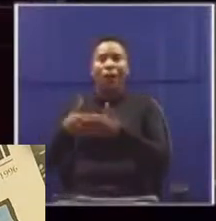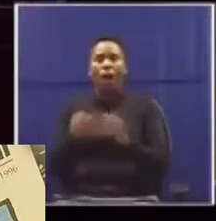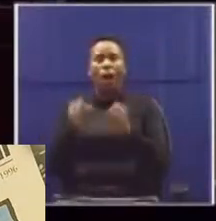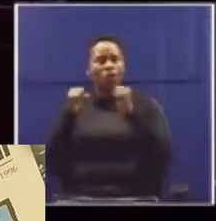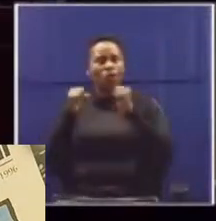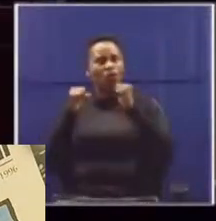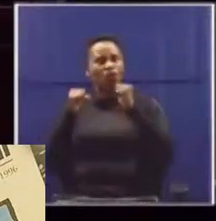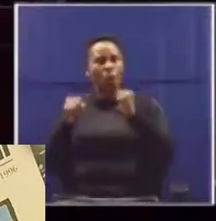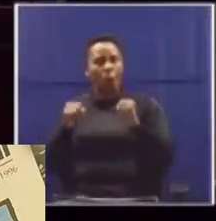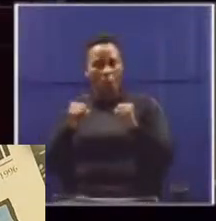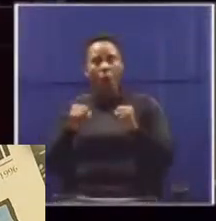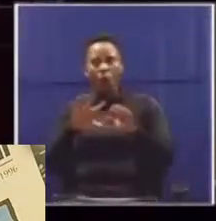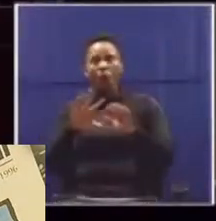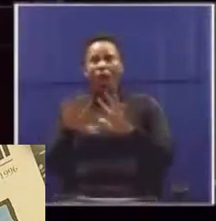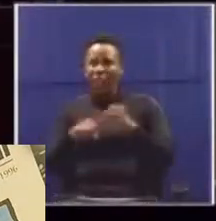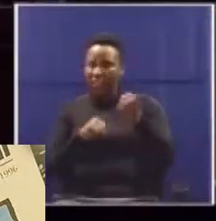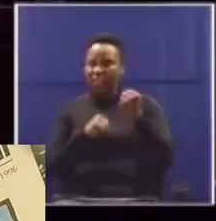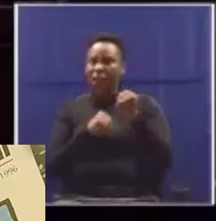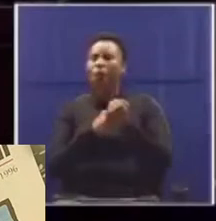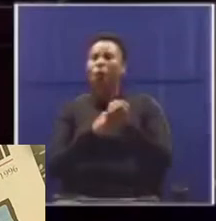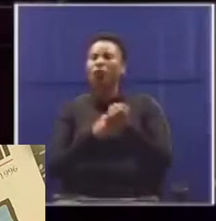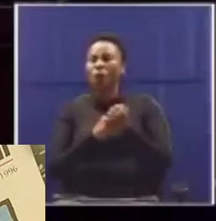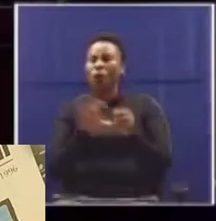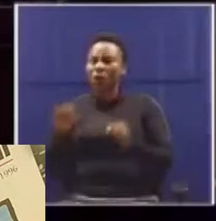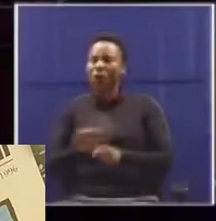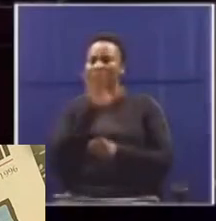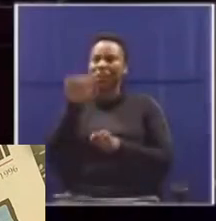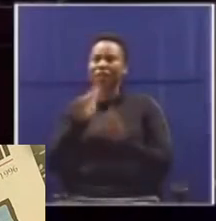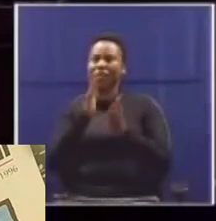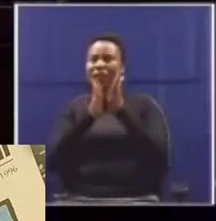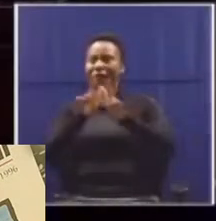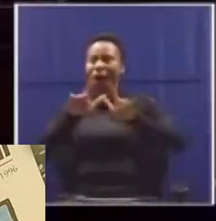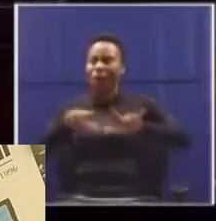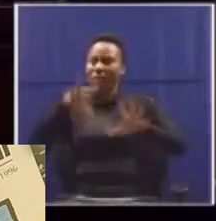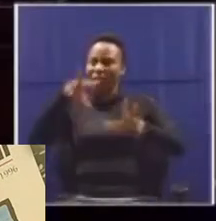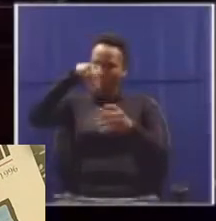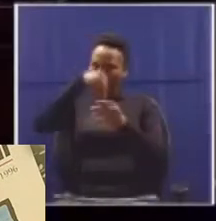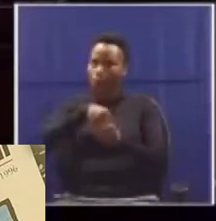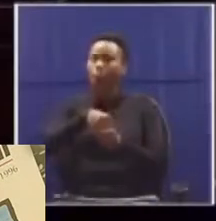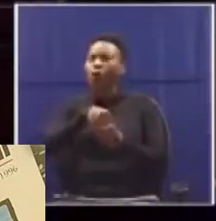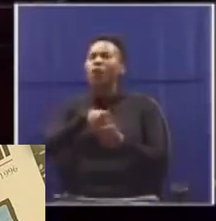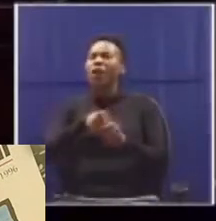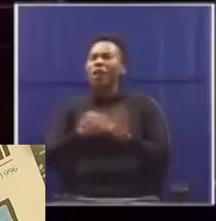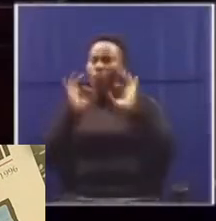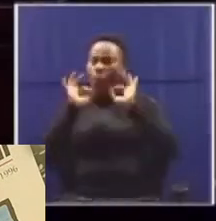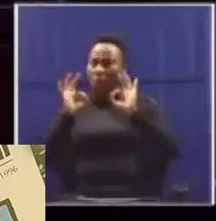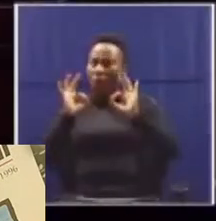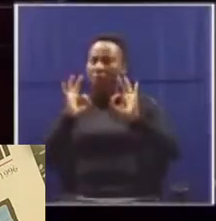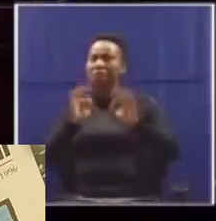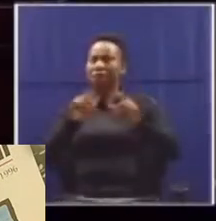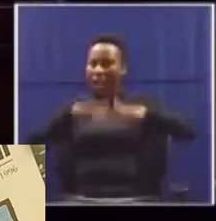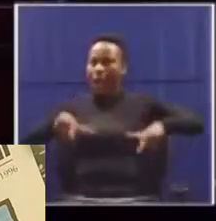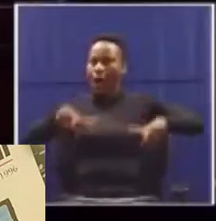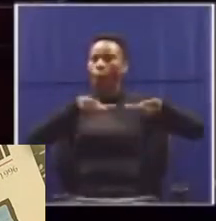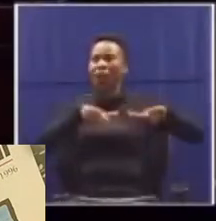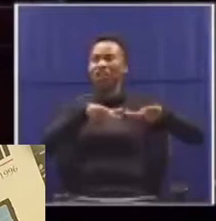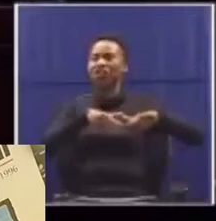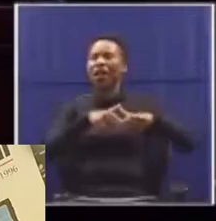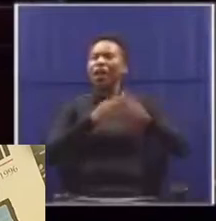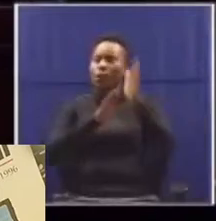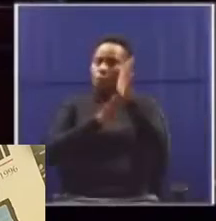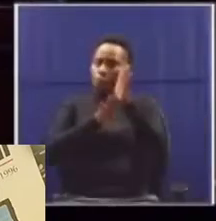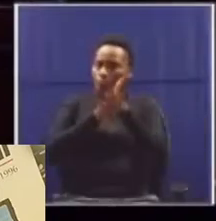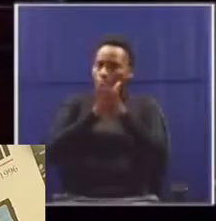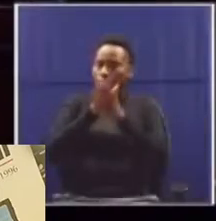strong and as its supporter of the inclusion of South African sign language there's an official language in promoting the